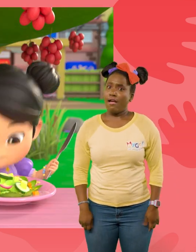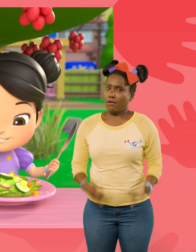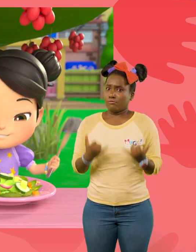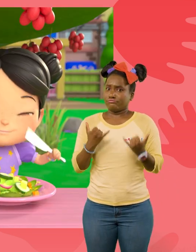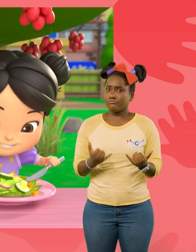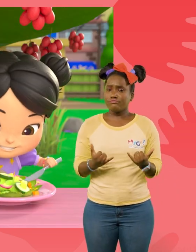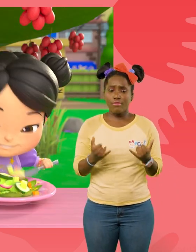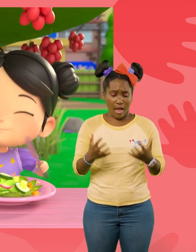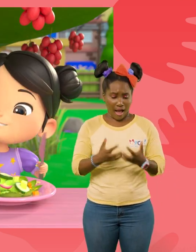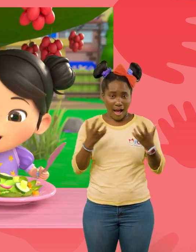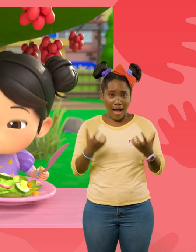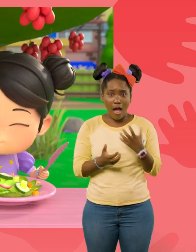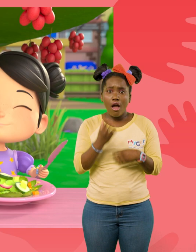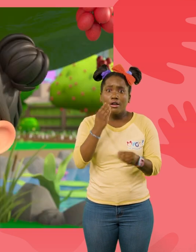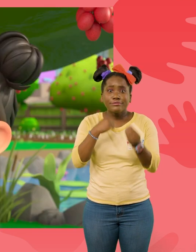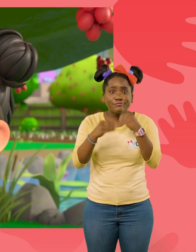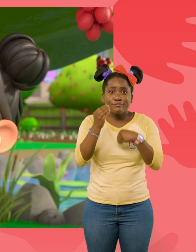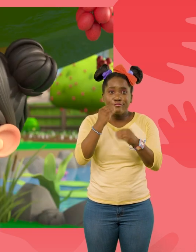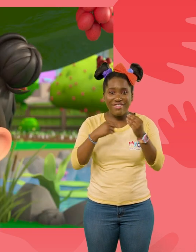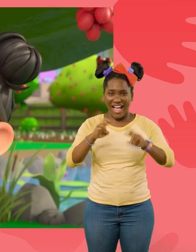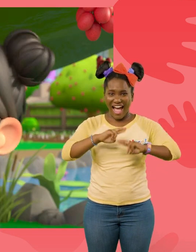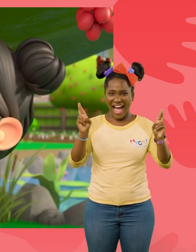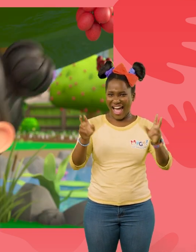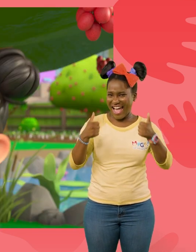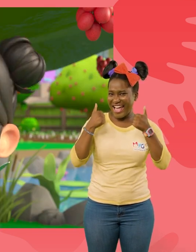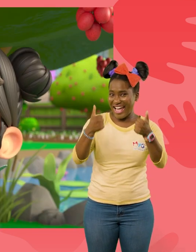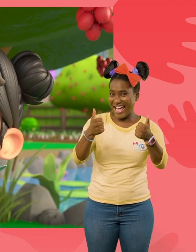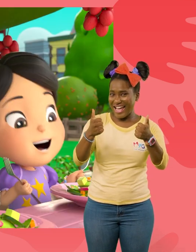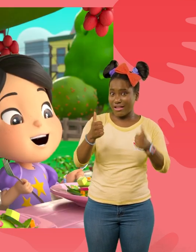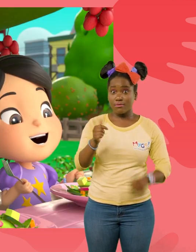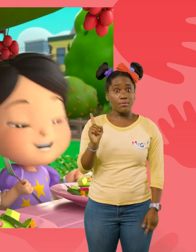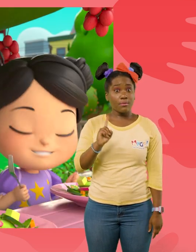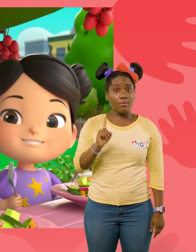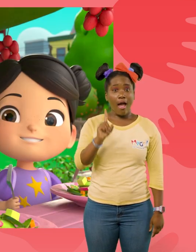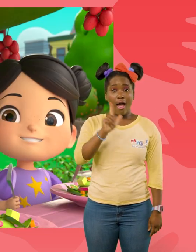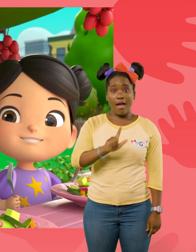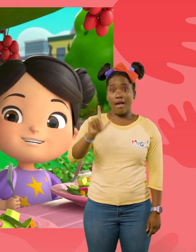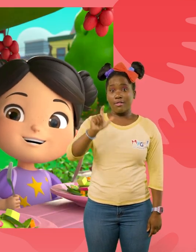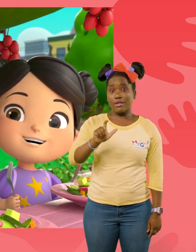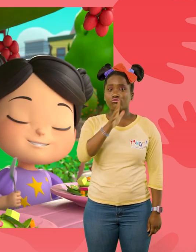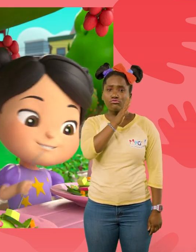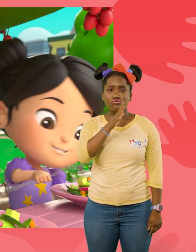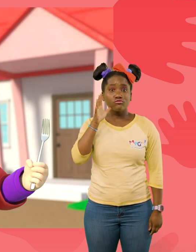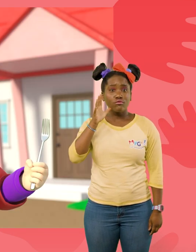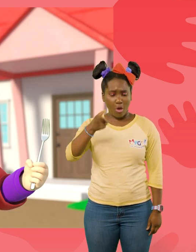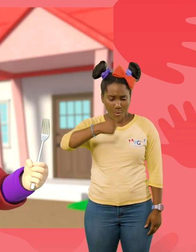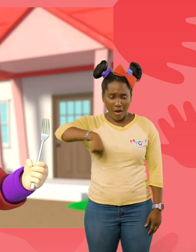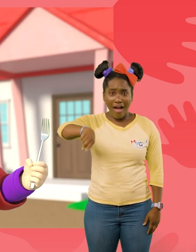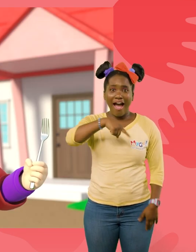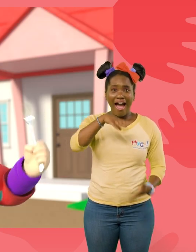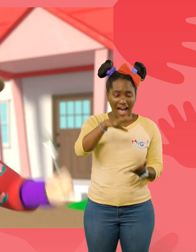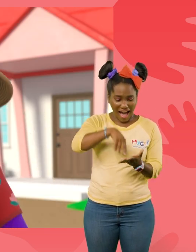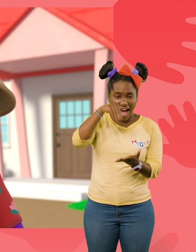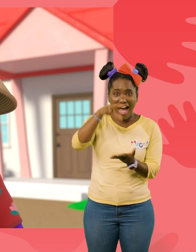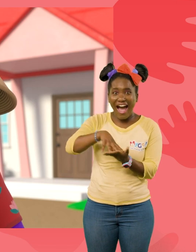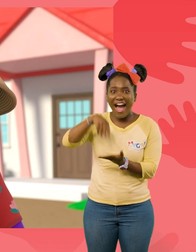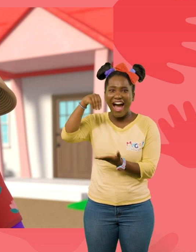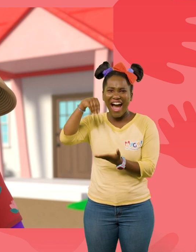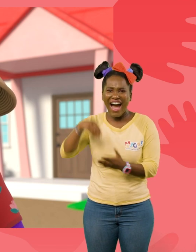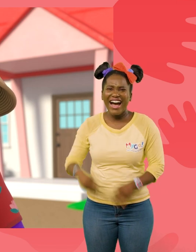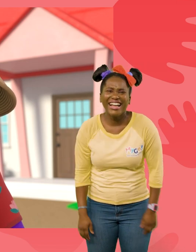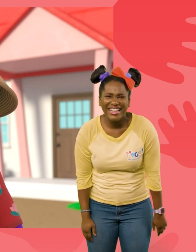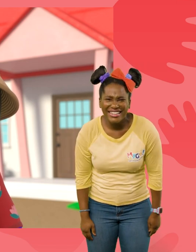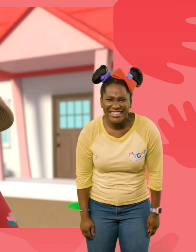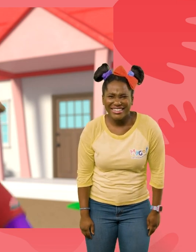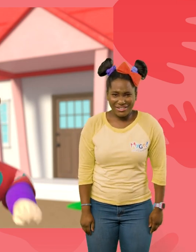Let's eat our salad, it's ready to go. On Lellobee Farm, where good things